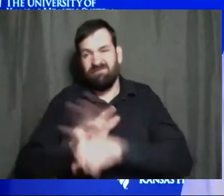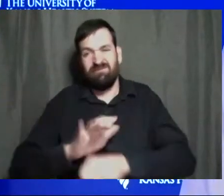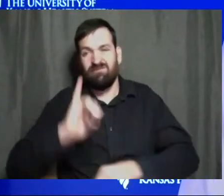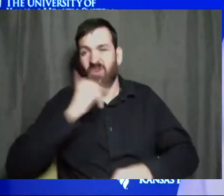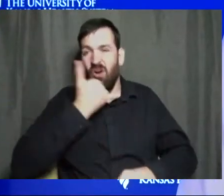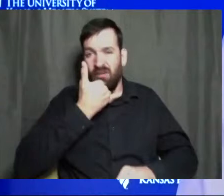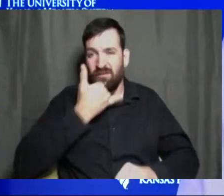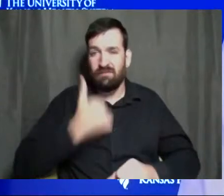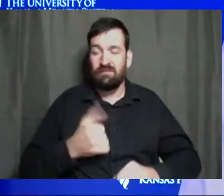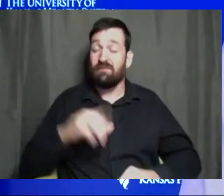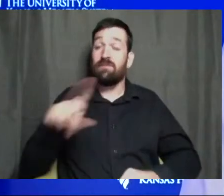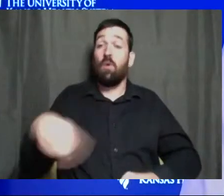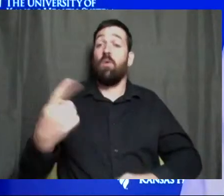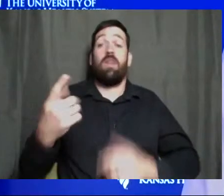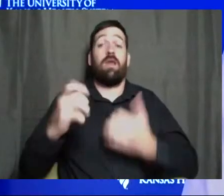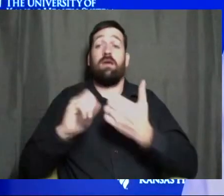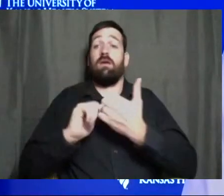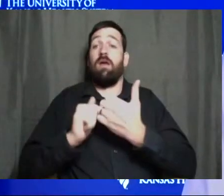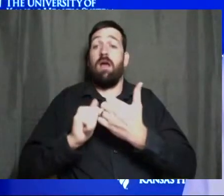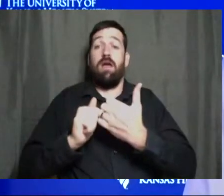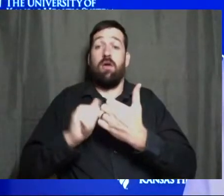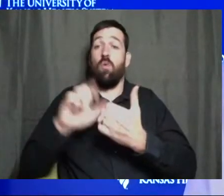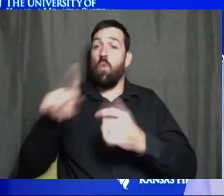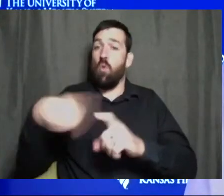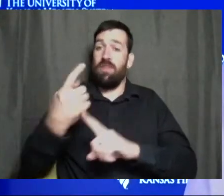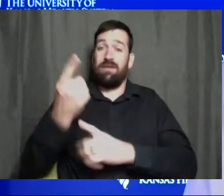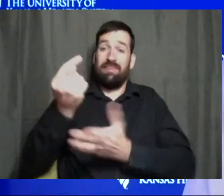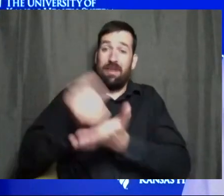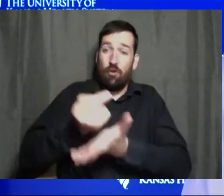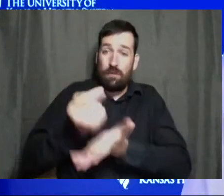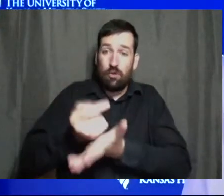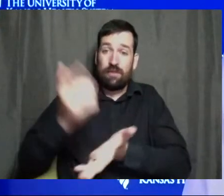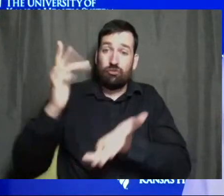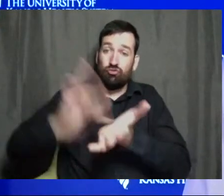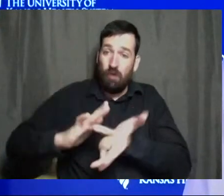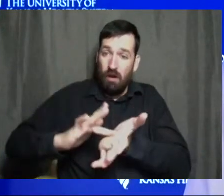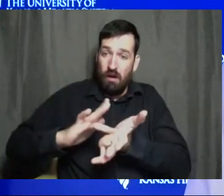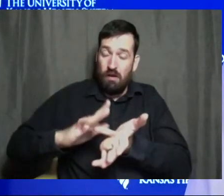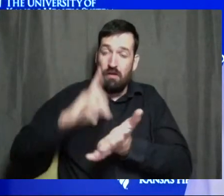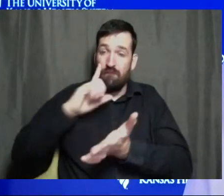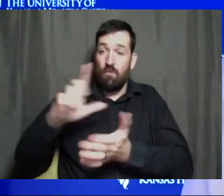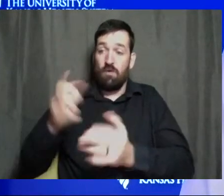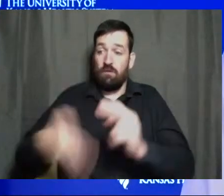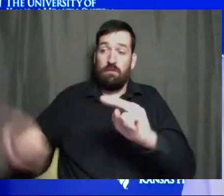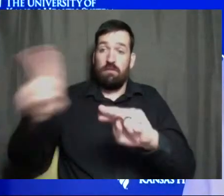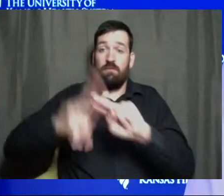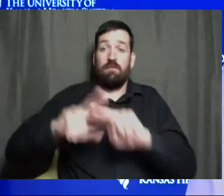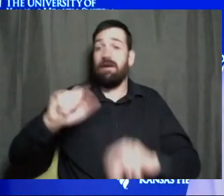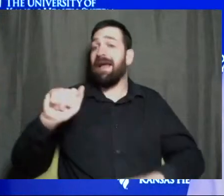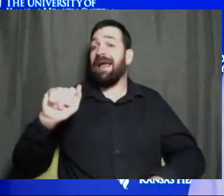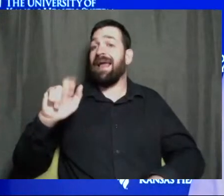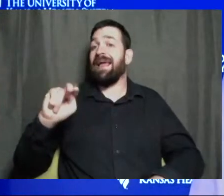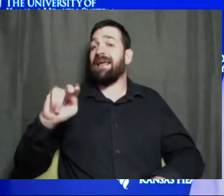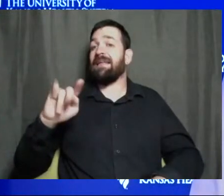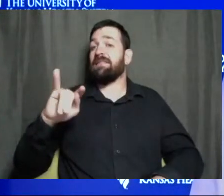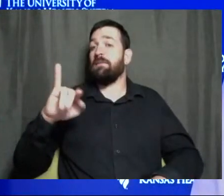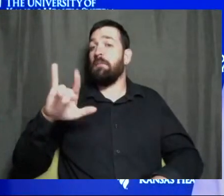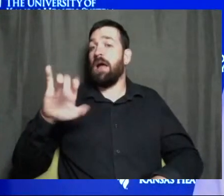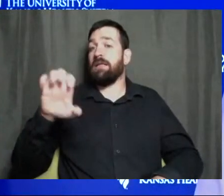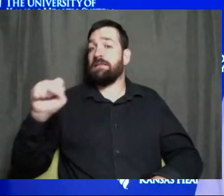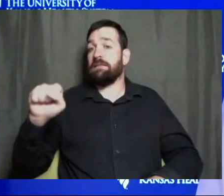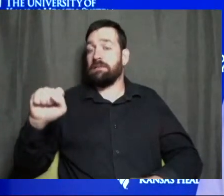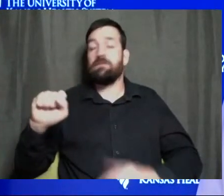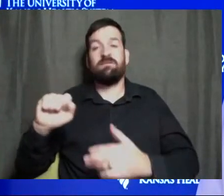only way and only therapeutic, only drug to increase your antibodies is the vaccination. And it increases antibodies. It